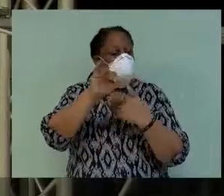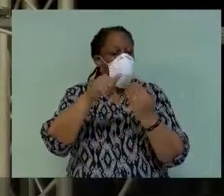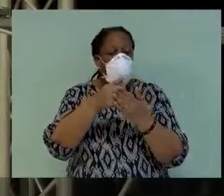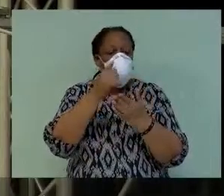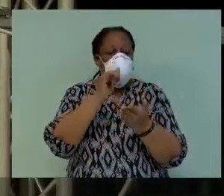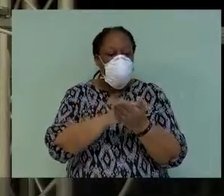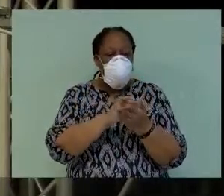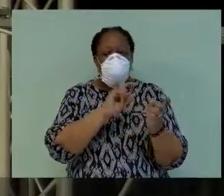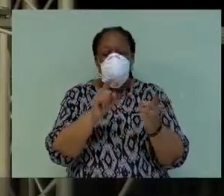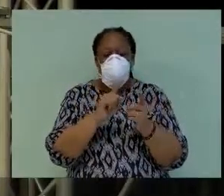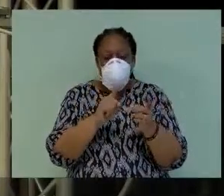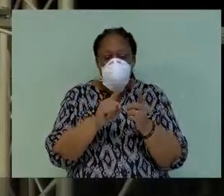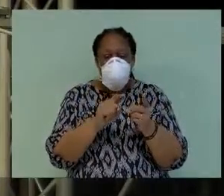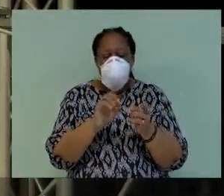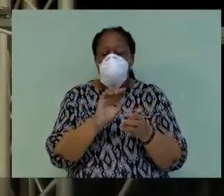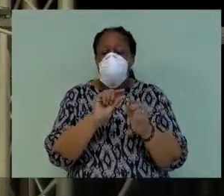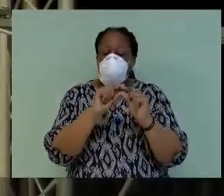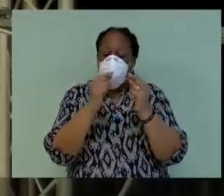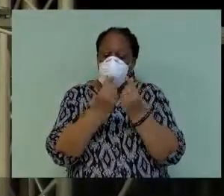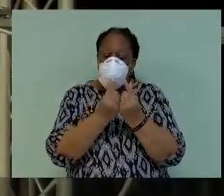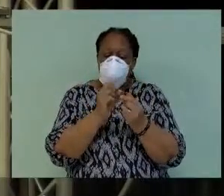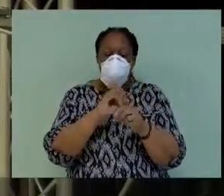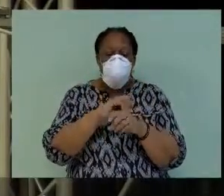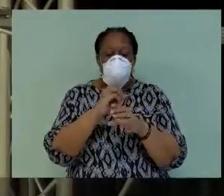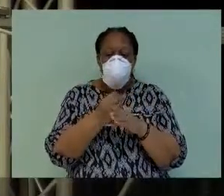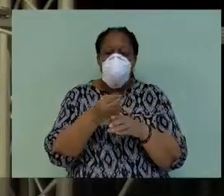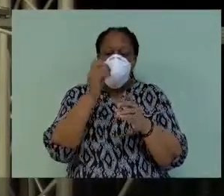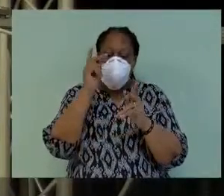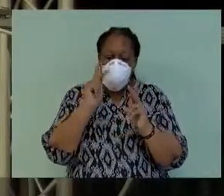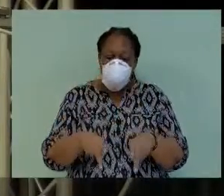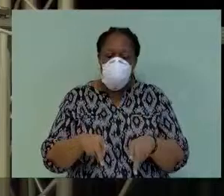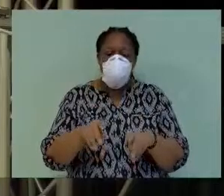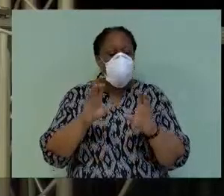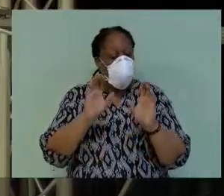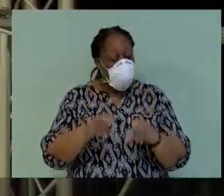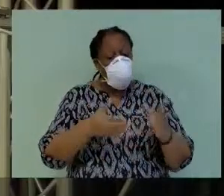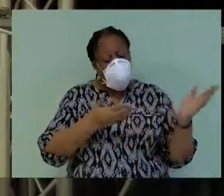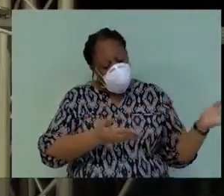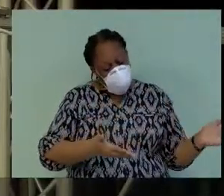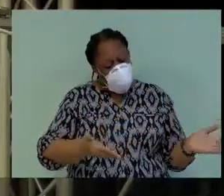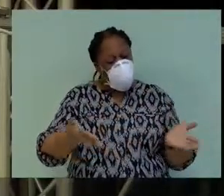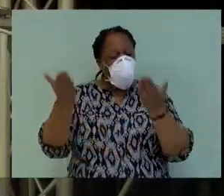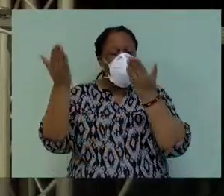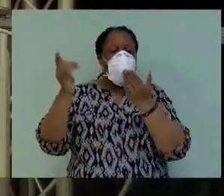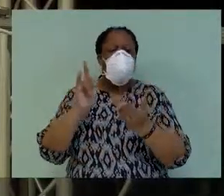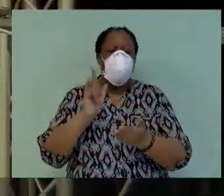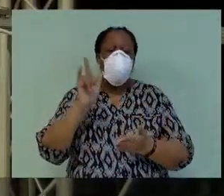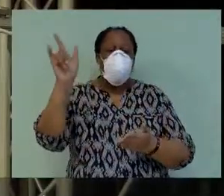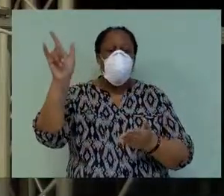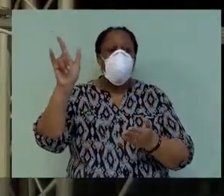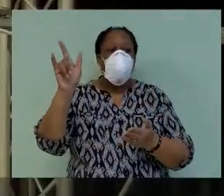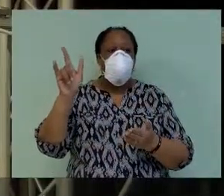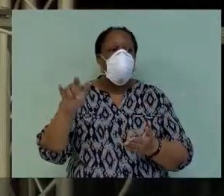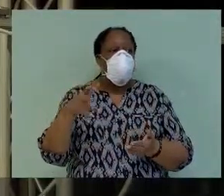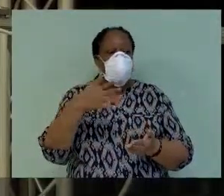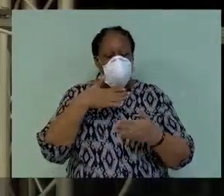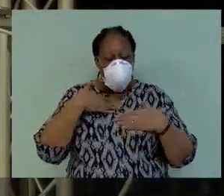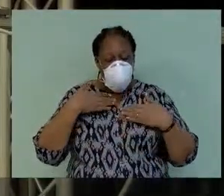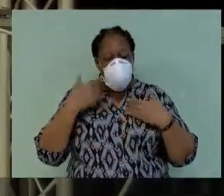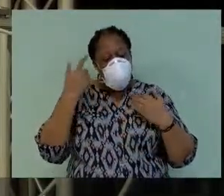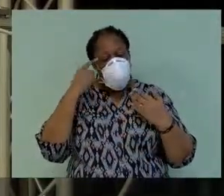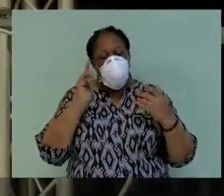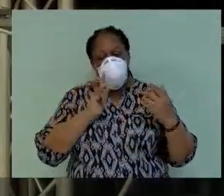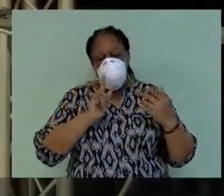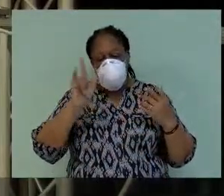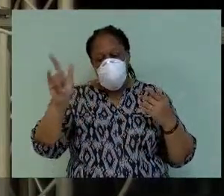the group or the individual, whatever is the case, will be allowed to leave the Federation, because we would be happy for them to be returned to